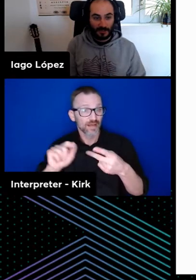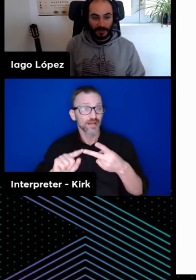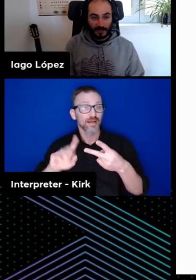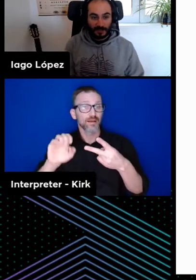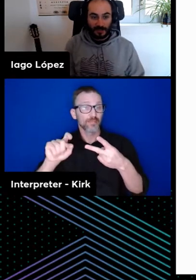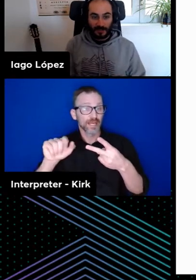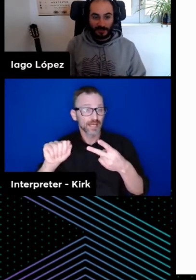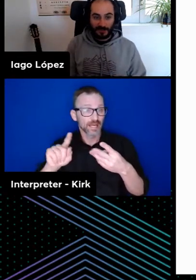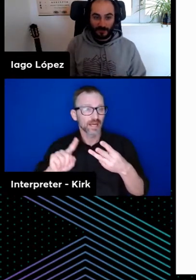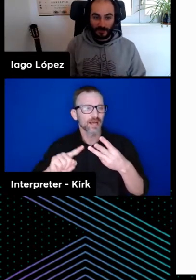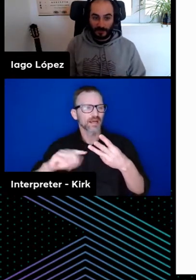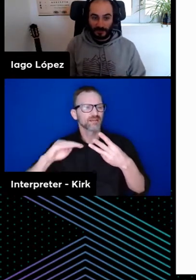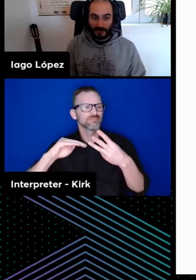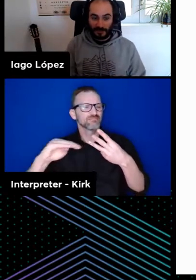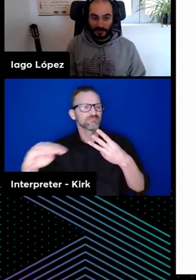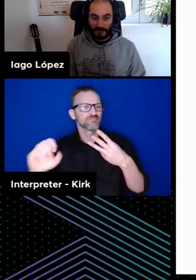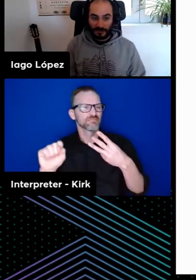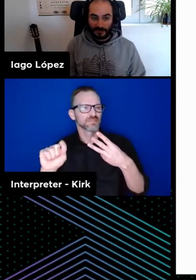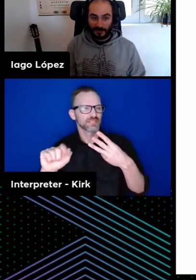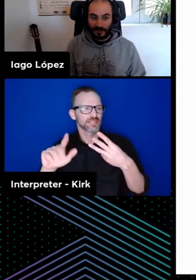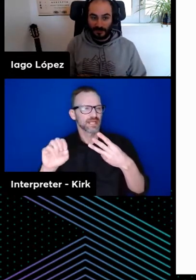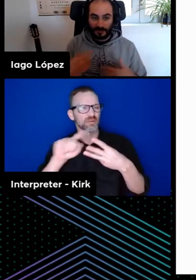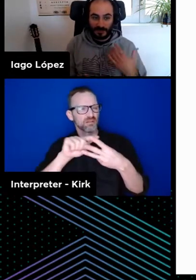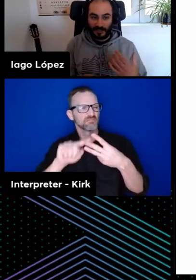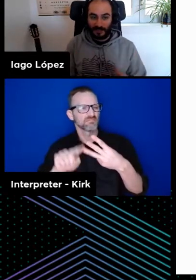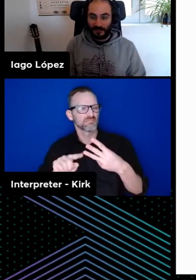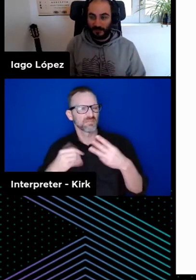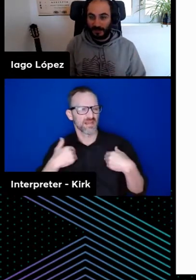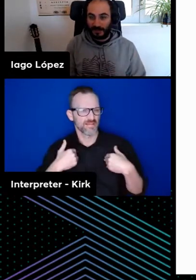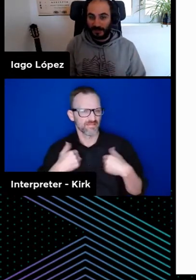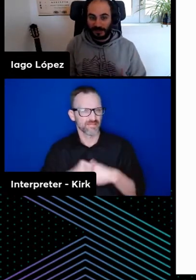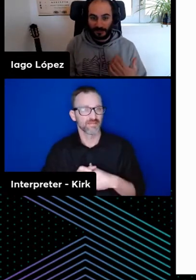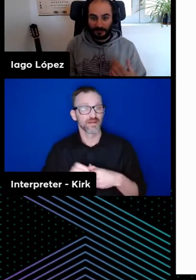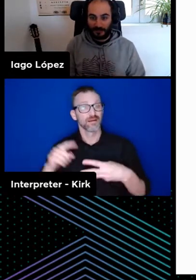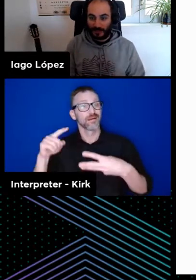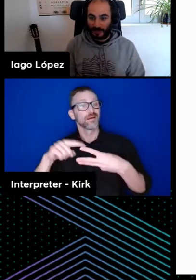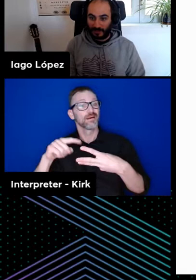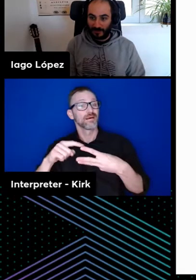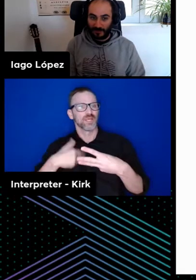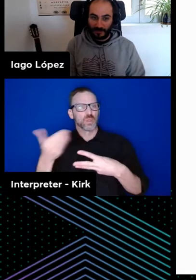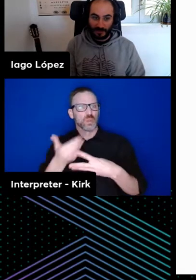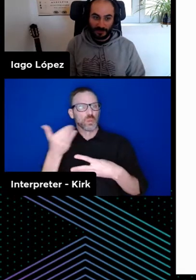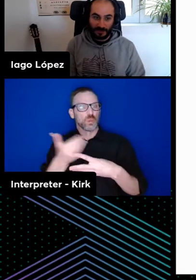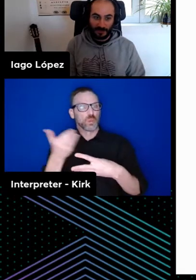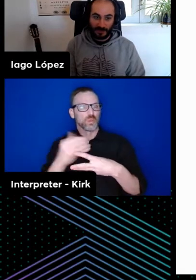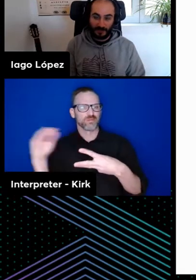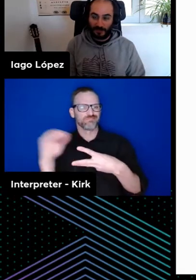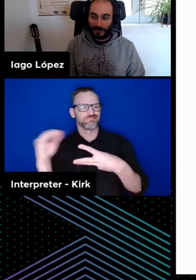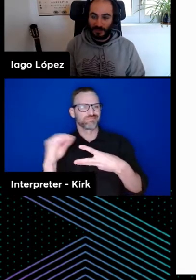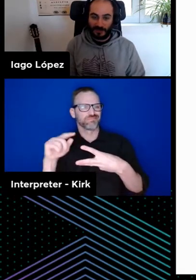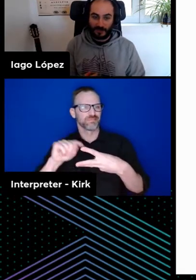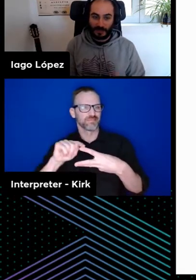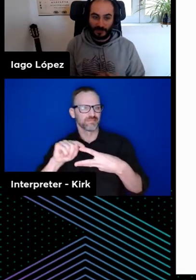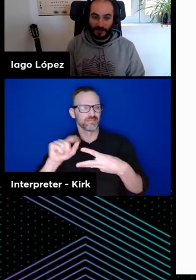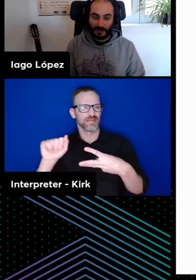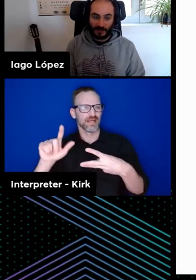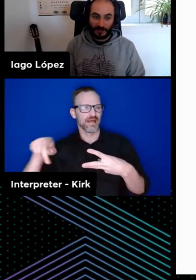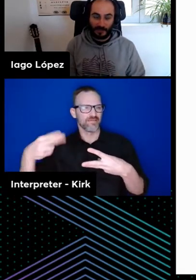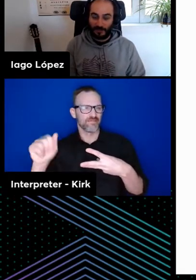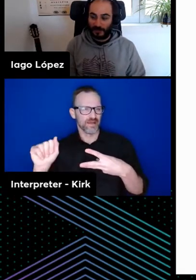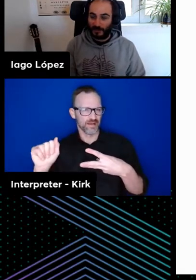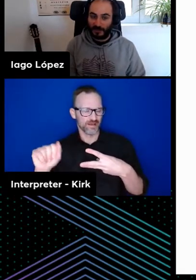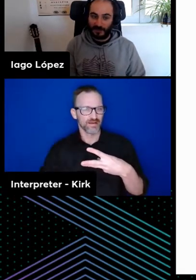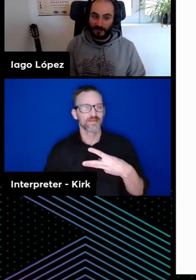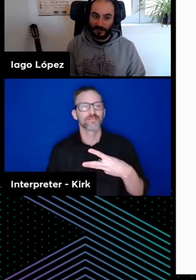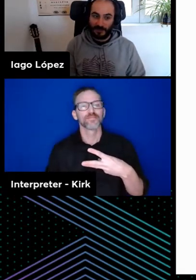channel. And so the alpha channel has always the latest stuff, and it's a good practice to run a